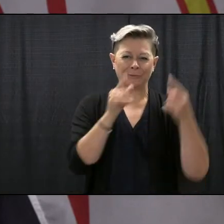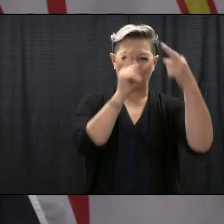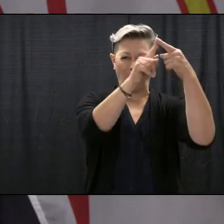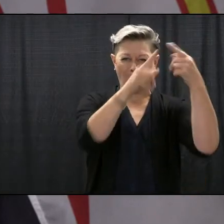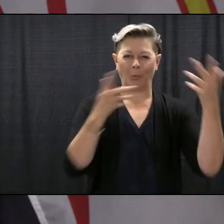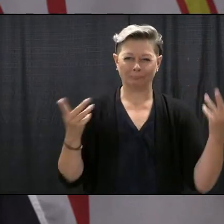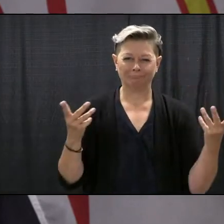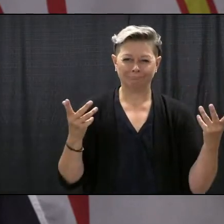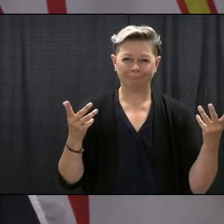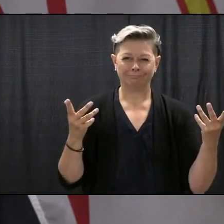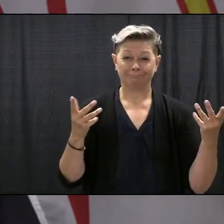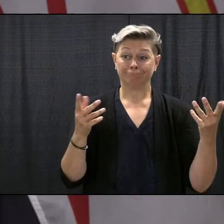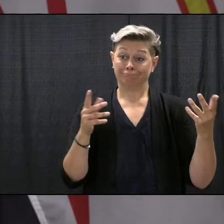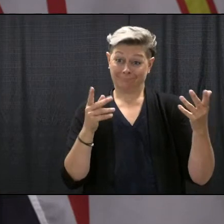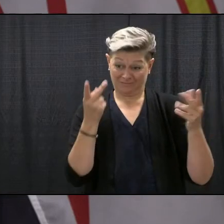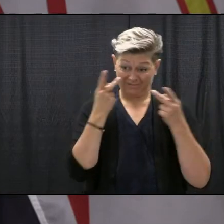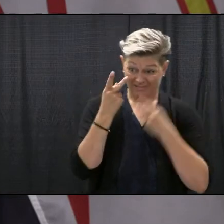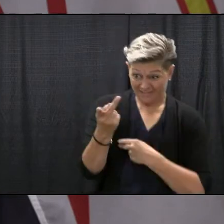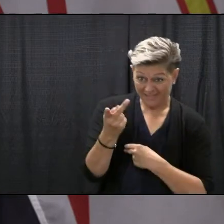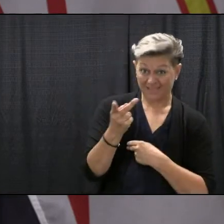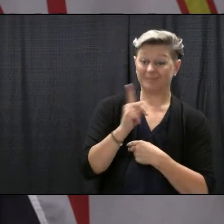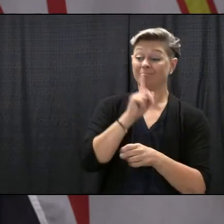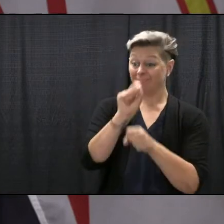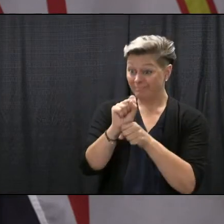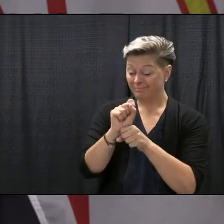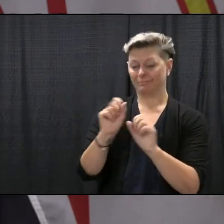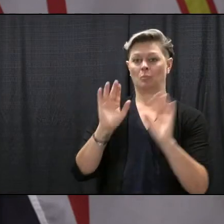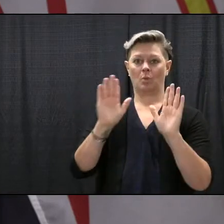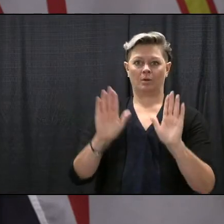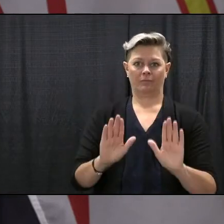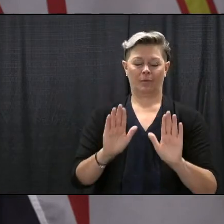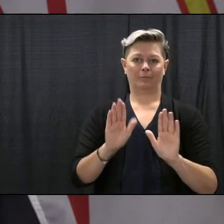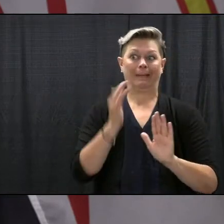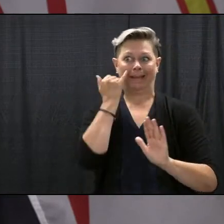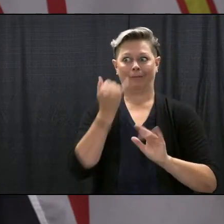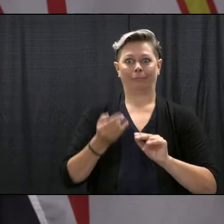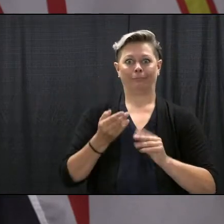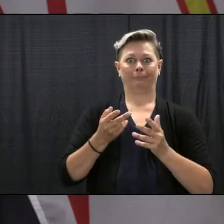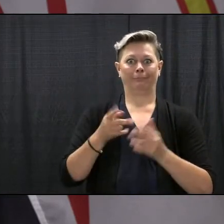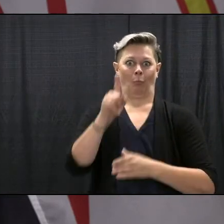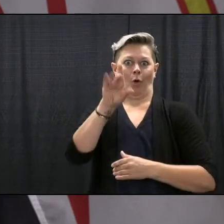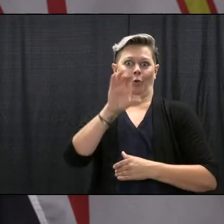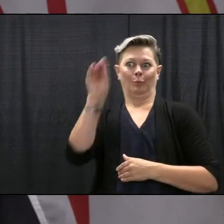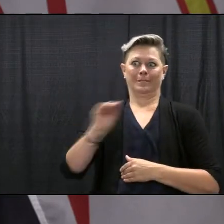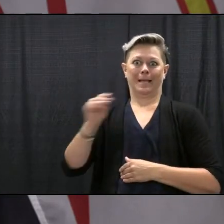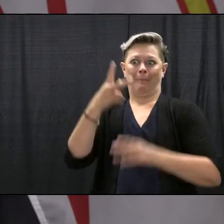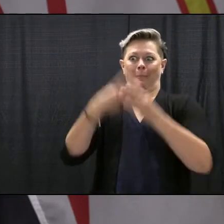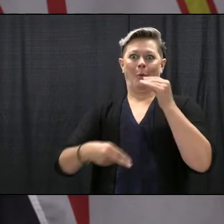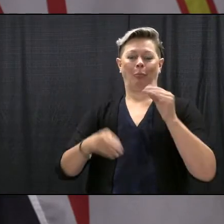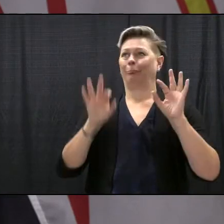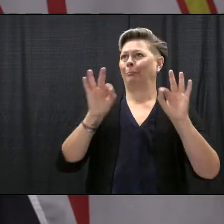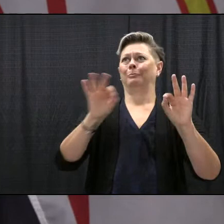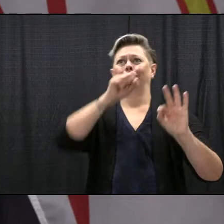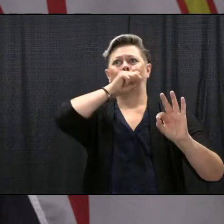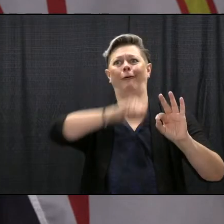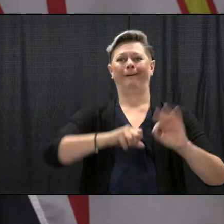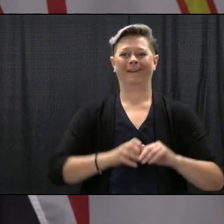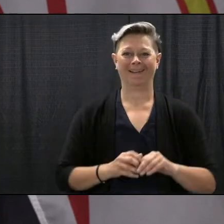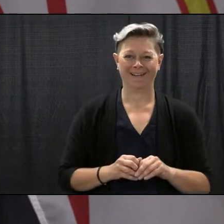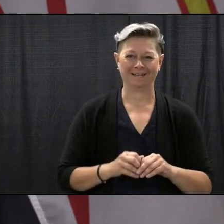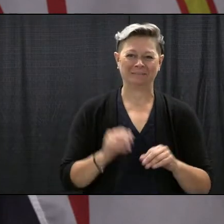That's certainly good. We would like to see it as high as absolutely possible. I mean, if it could be 100%, I'd love to see that.